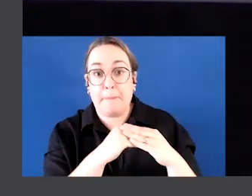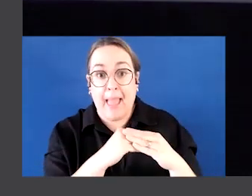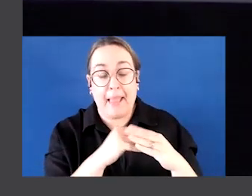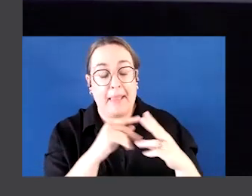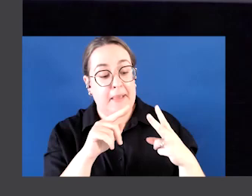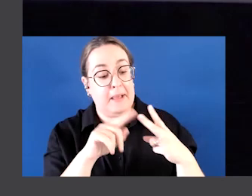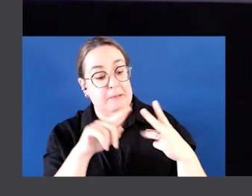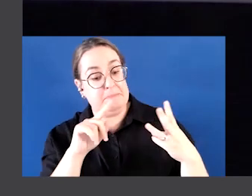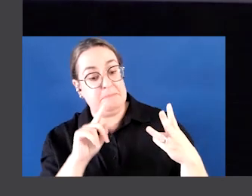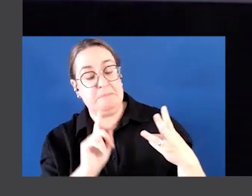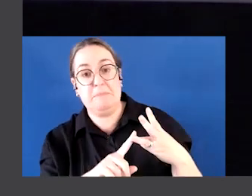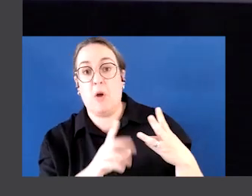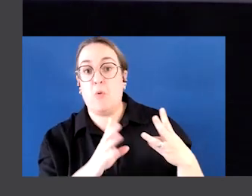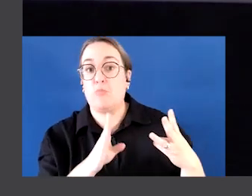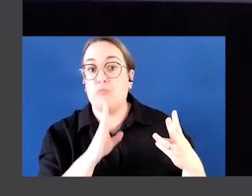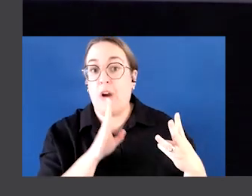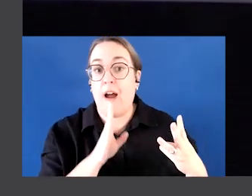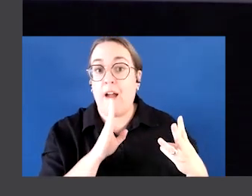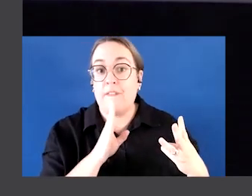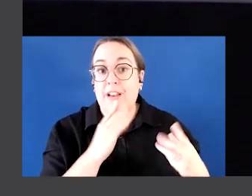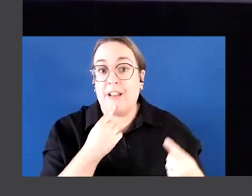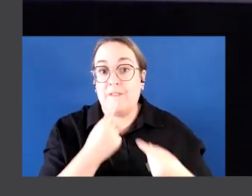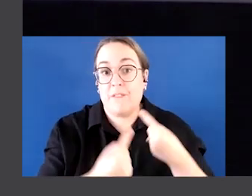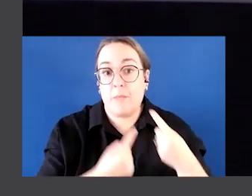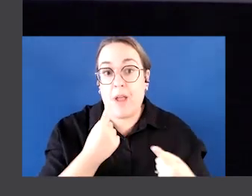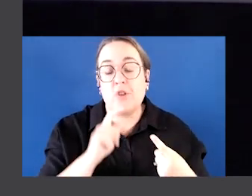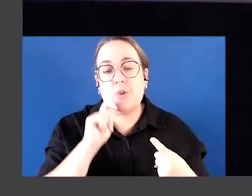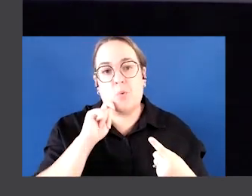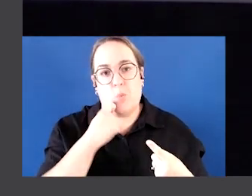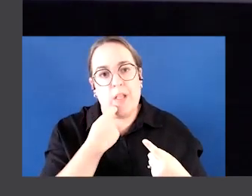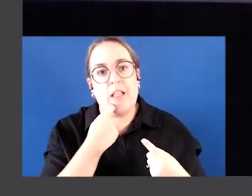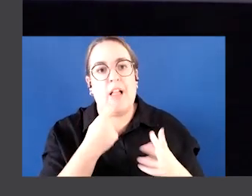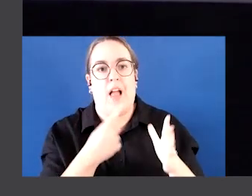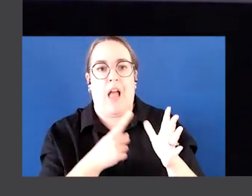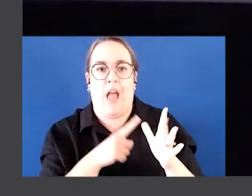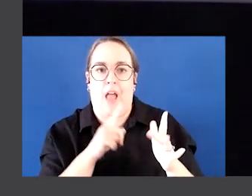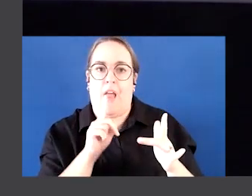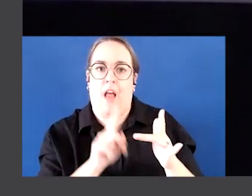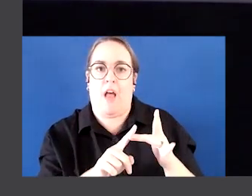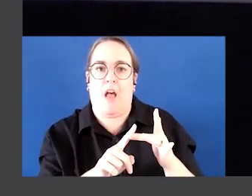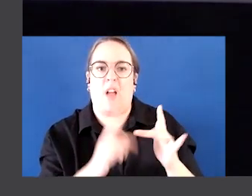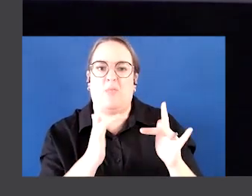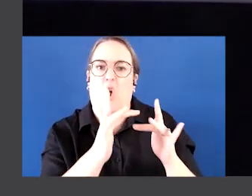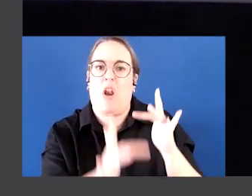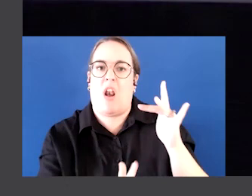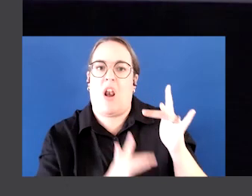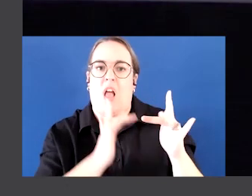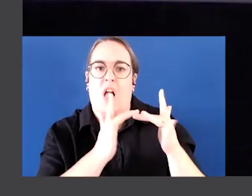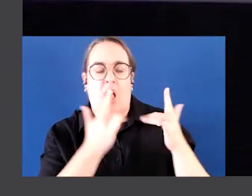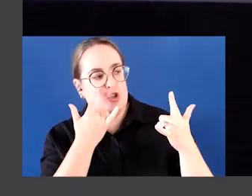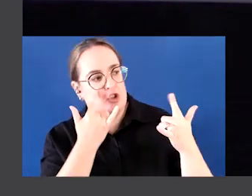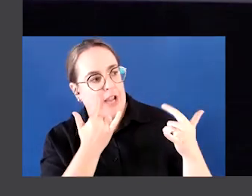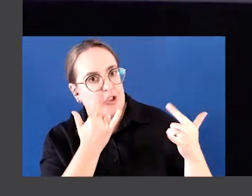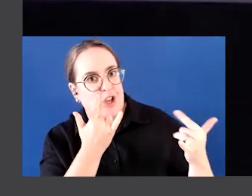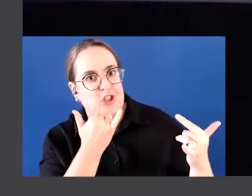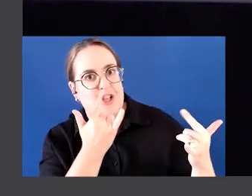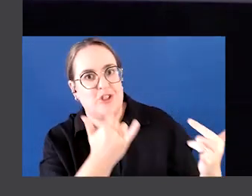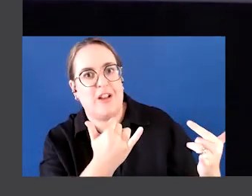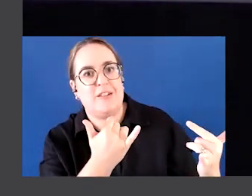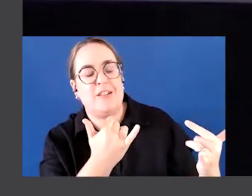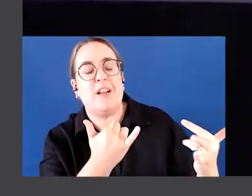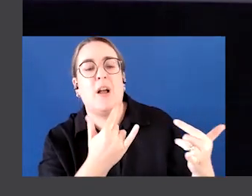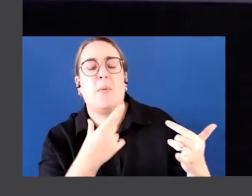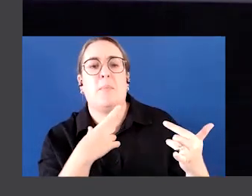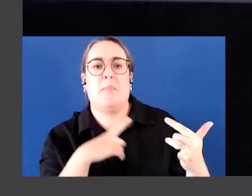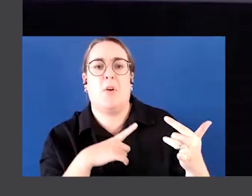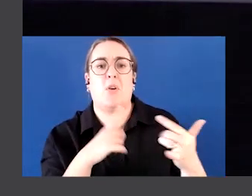risk areas we've identified, we certainly have the tools to do that. And we have done that and we will continue to do that because I think, as we've all agreed,